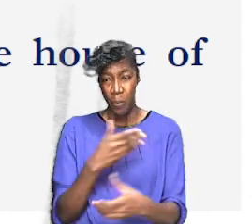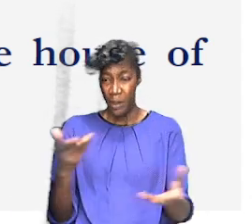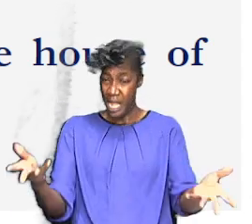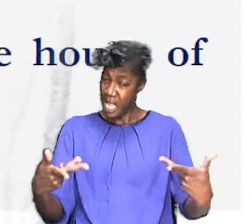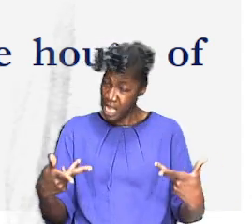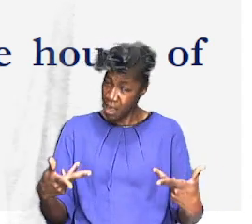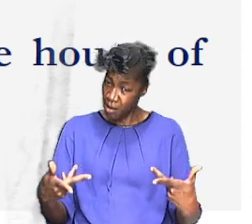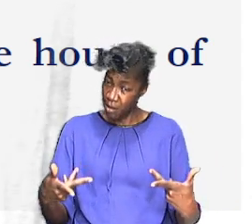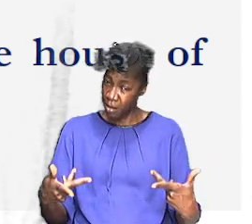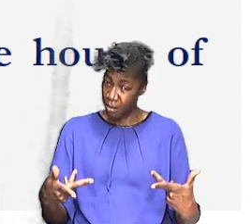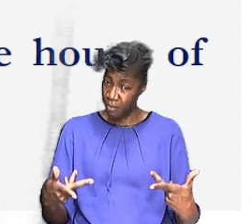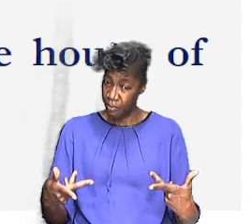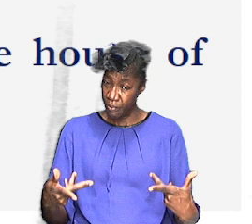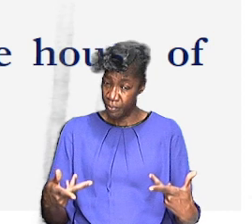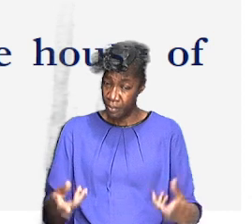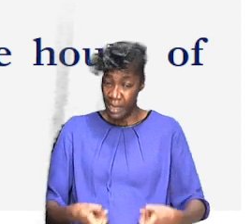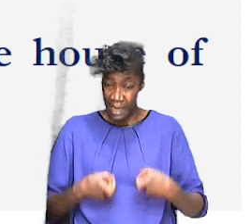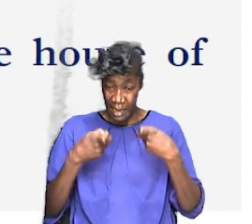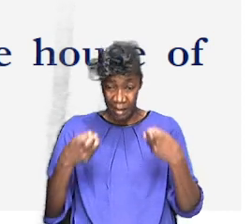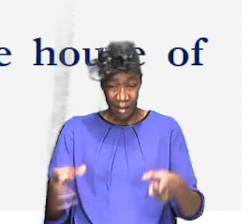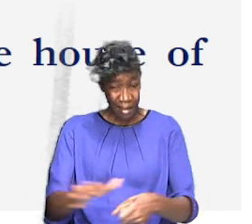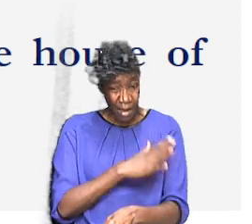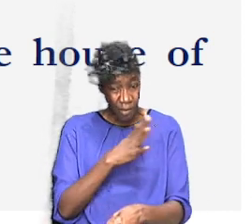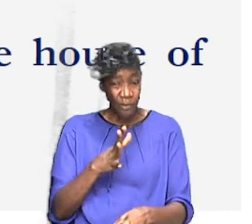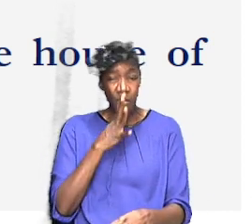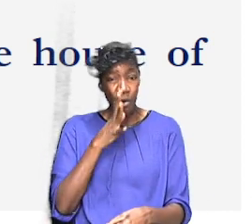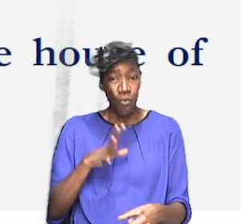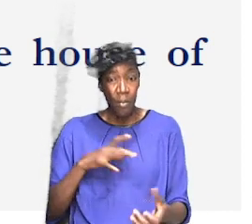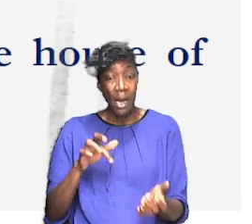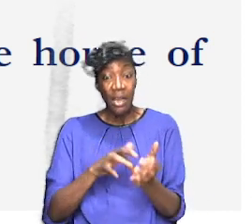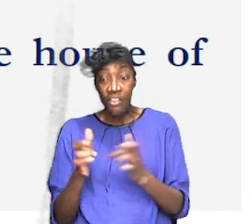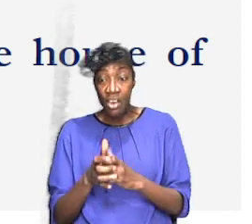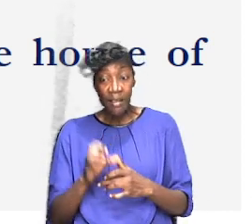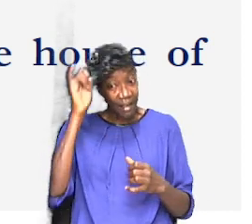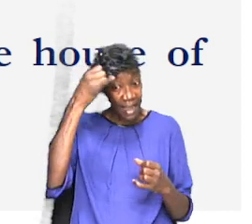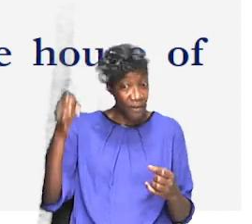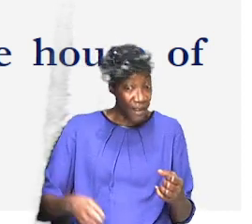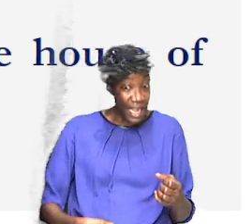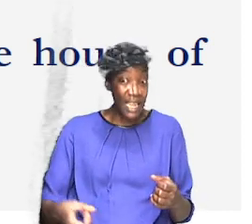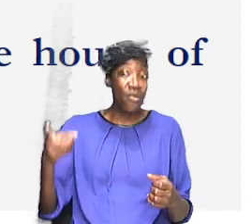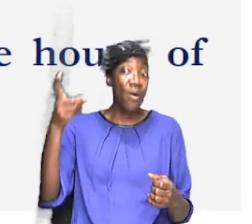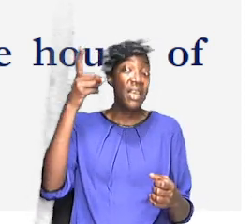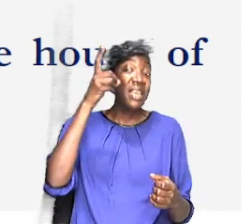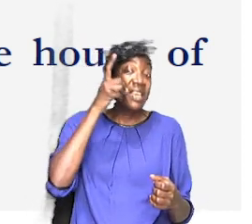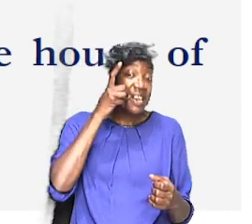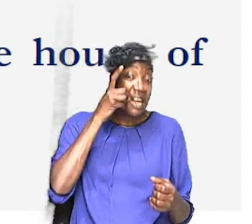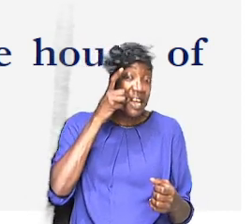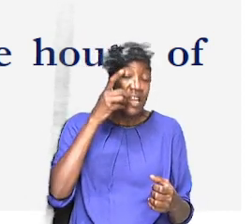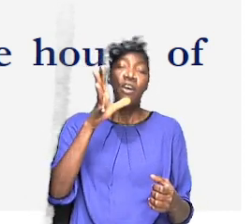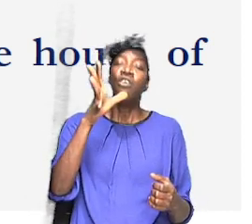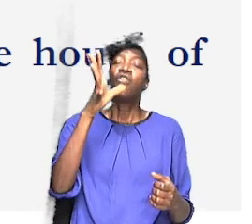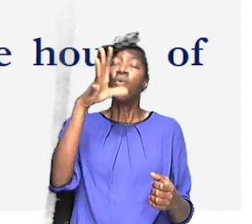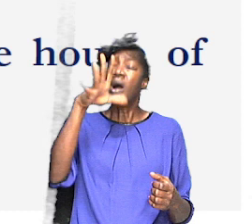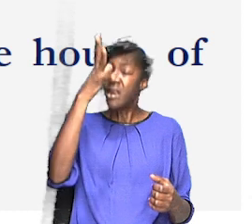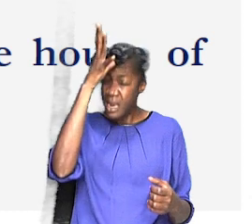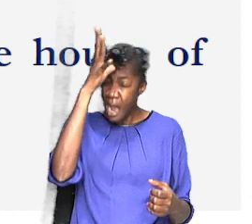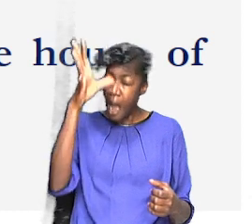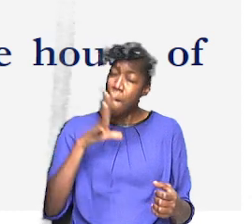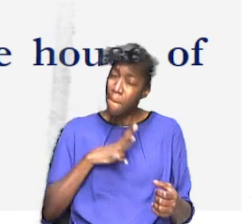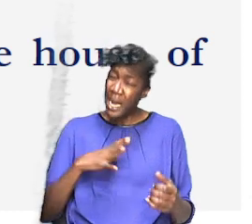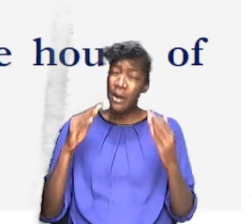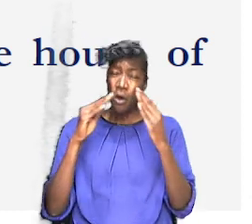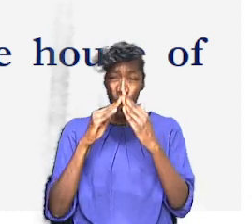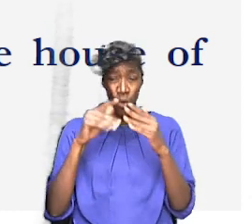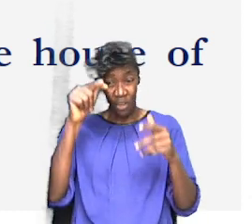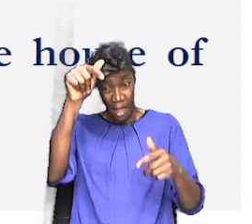woman, Jesus is invited to a dinner at Simon the Pharisee's house. And this sinful woman, out of the